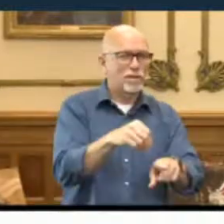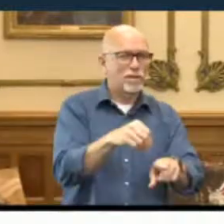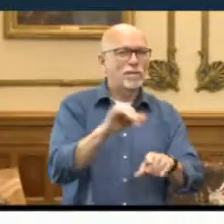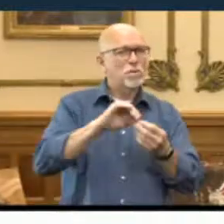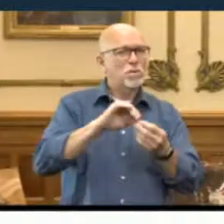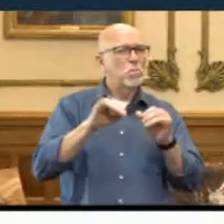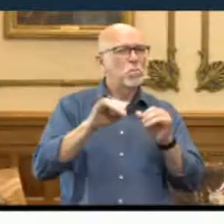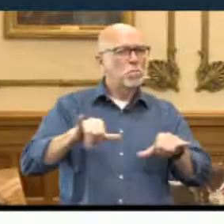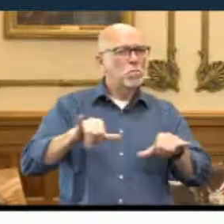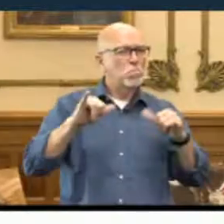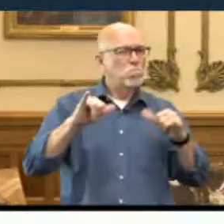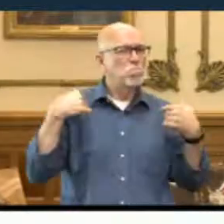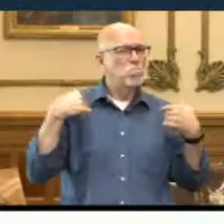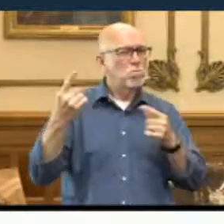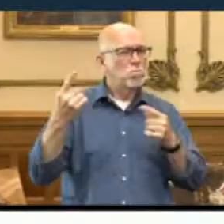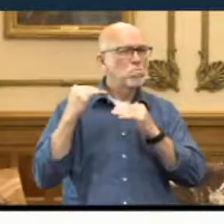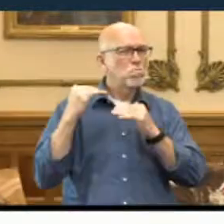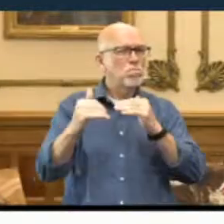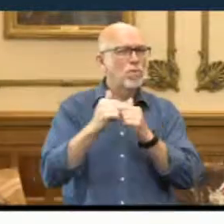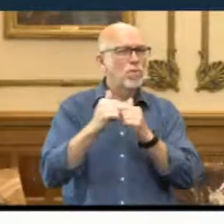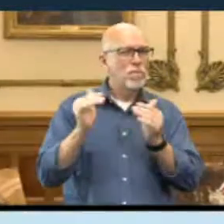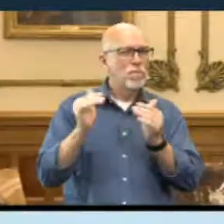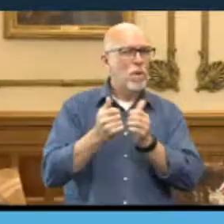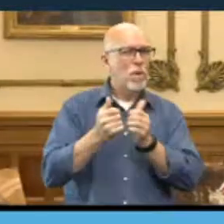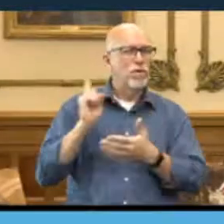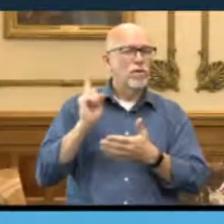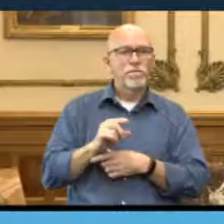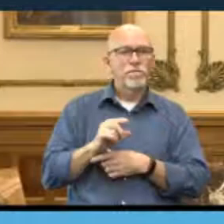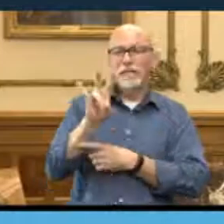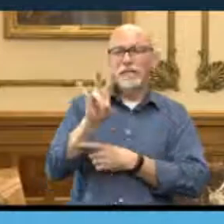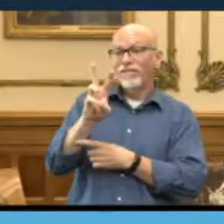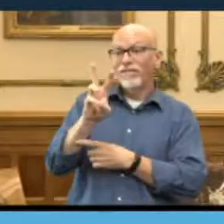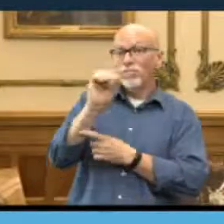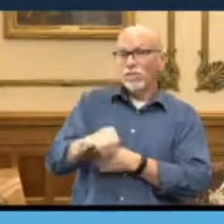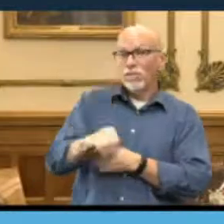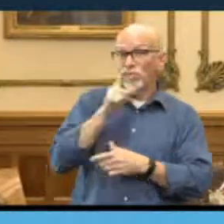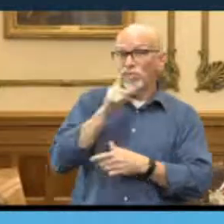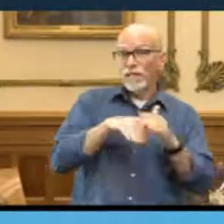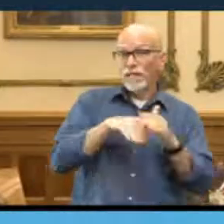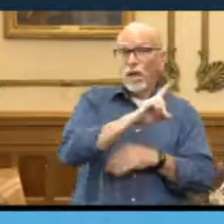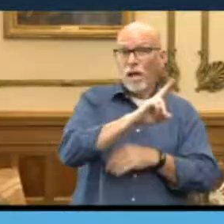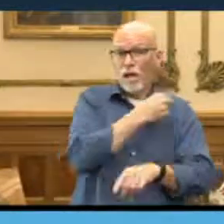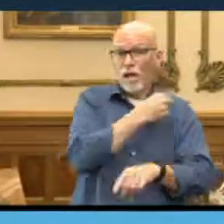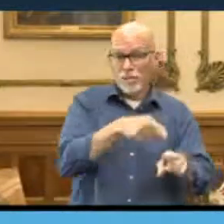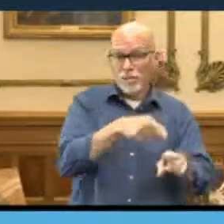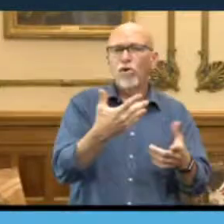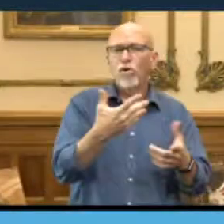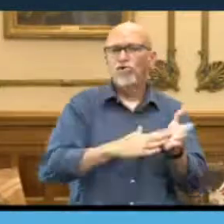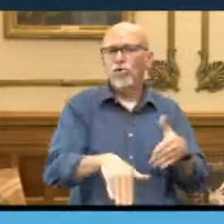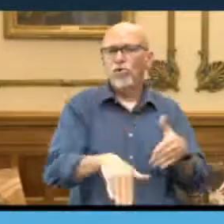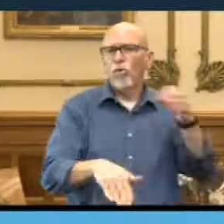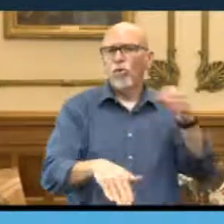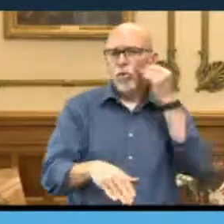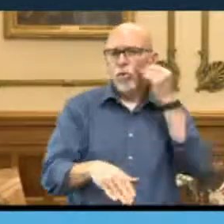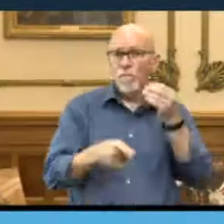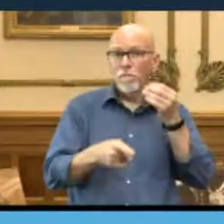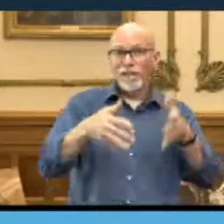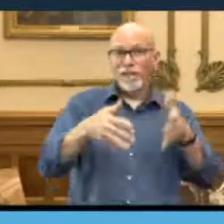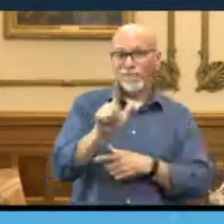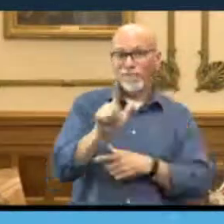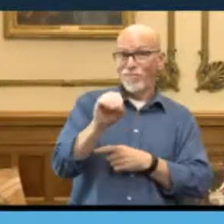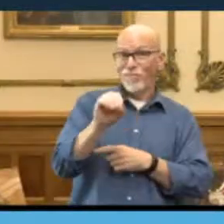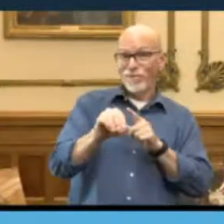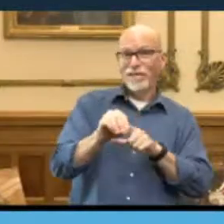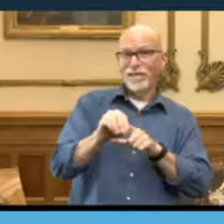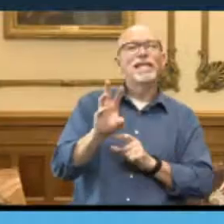are consistent with what we saw last week. 76% of hospitalized patients have been discharged. Of the remaining